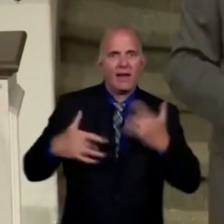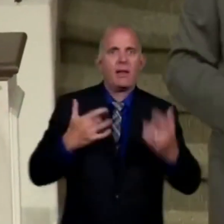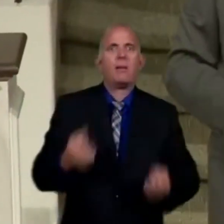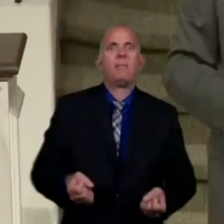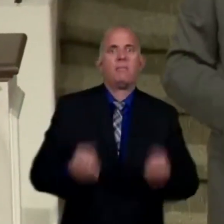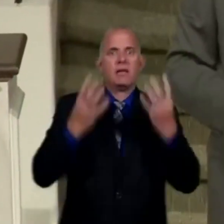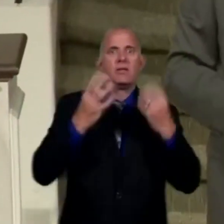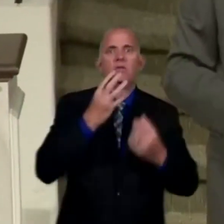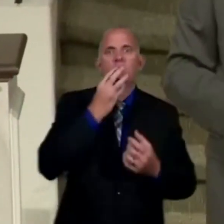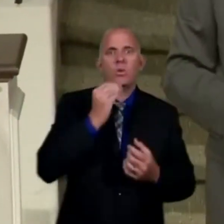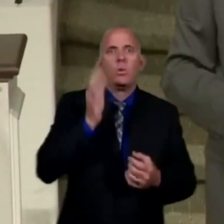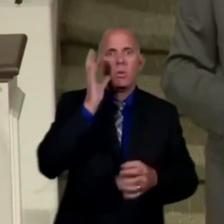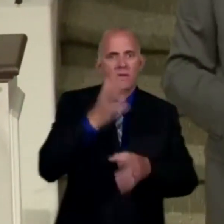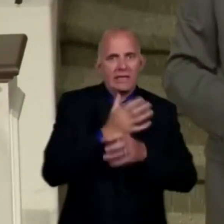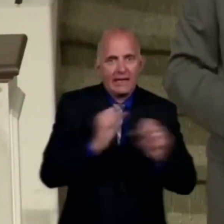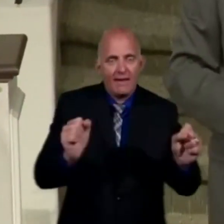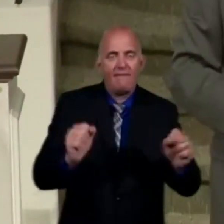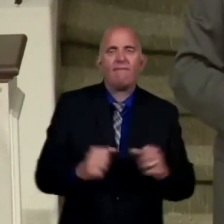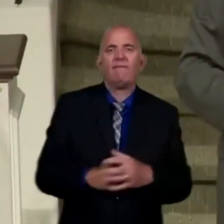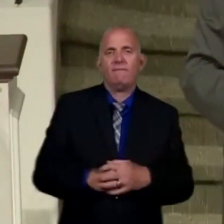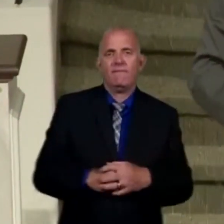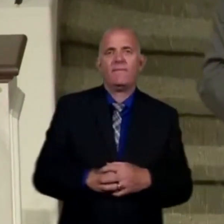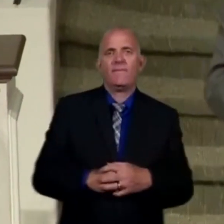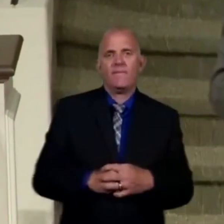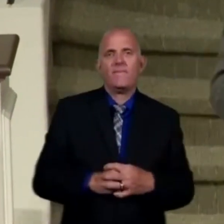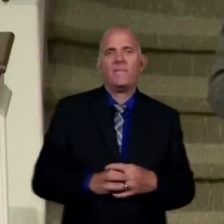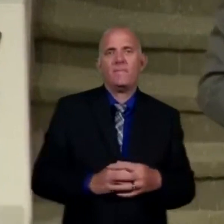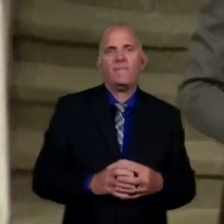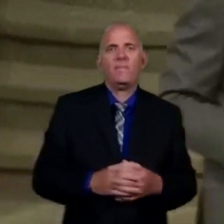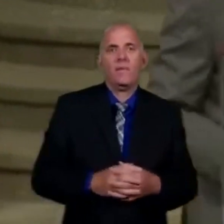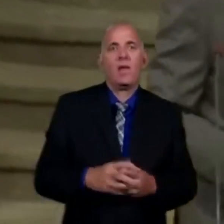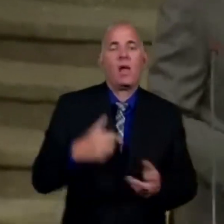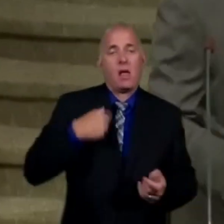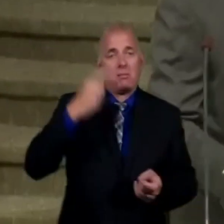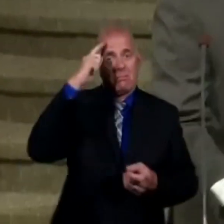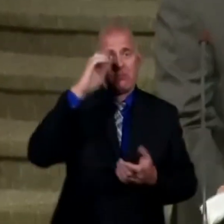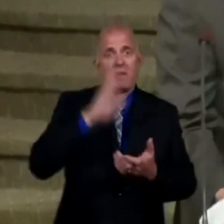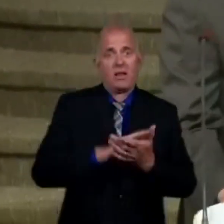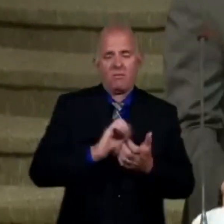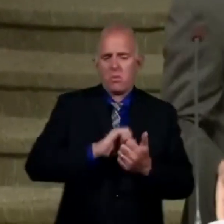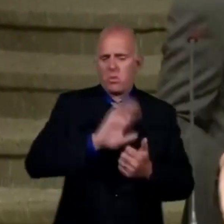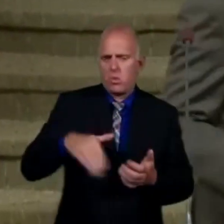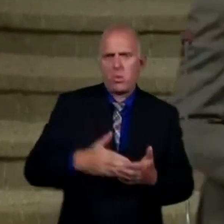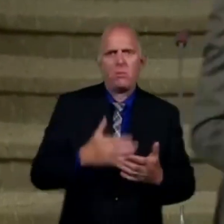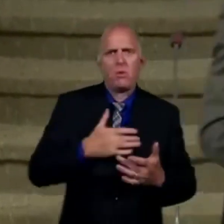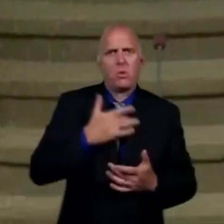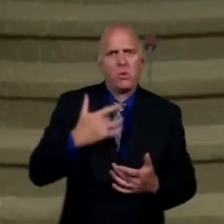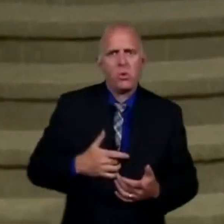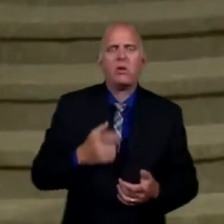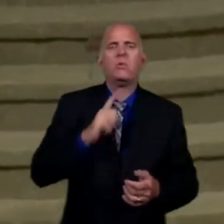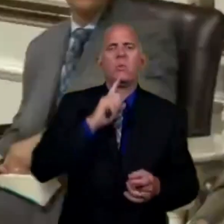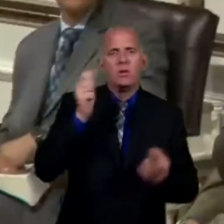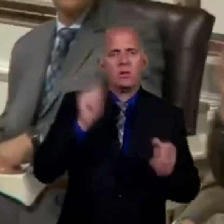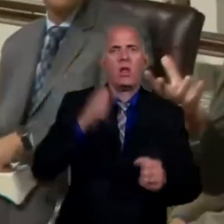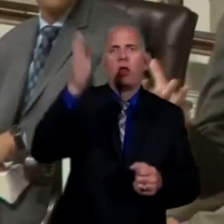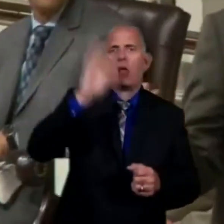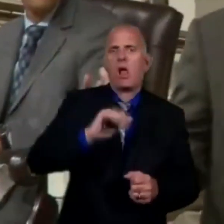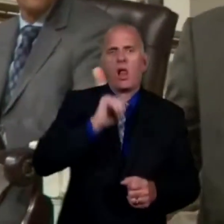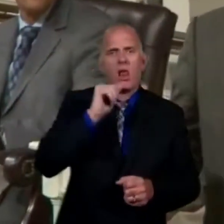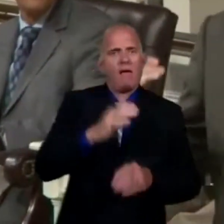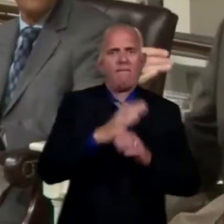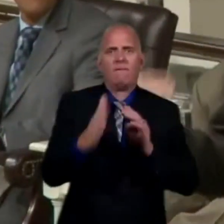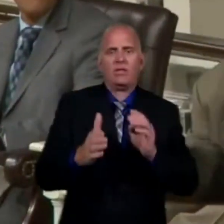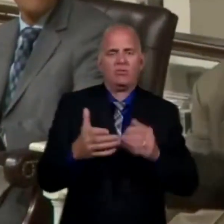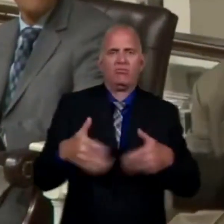know the Lord as their Savior. I believe that with all of my heart. God's not done with the Jewish people.